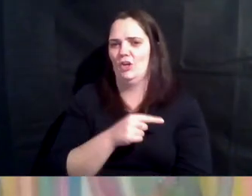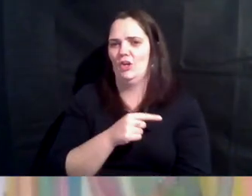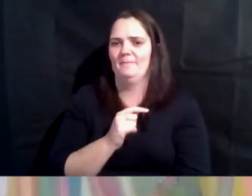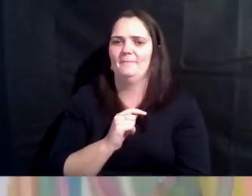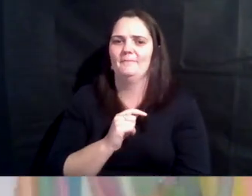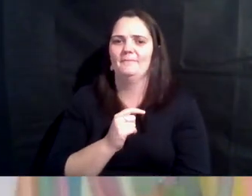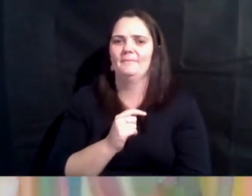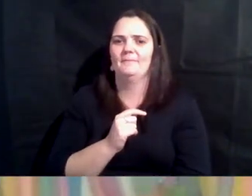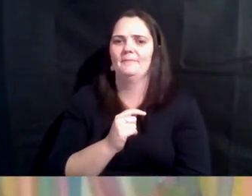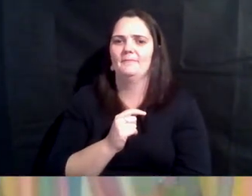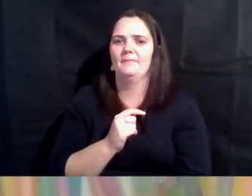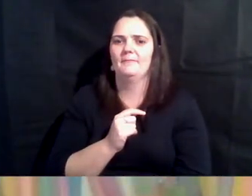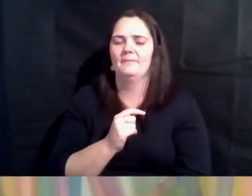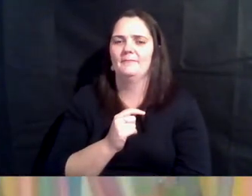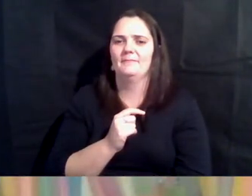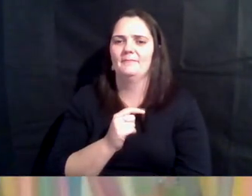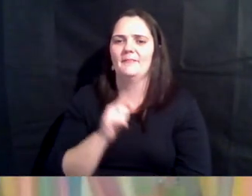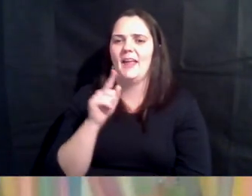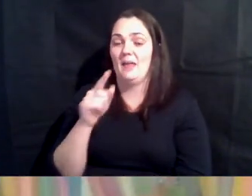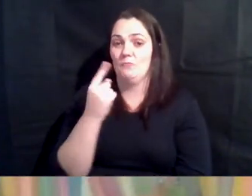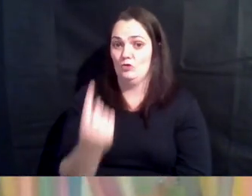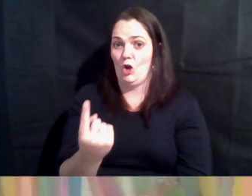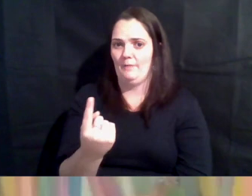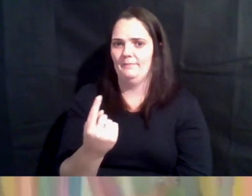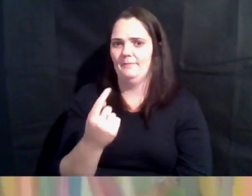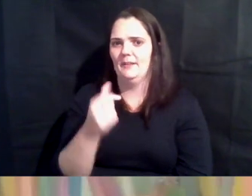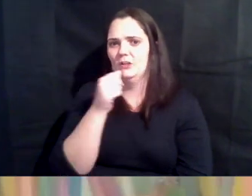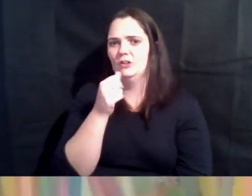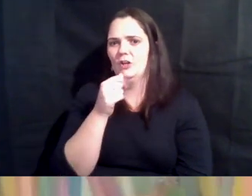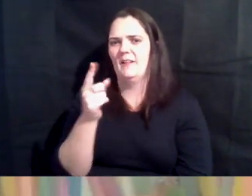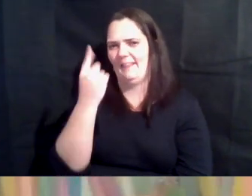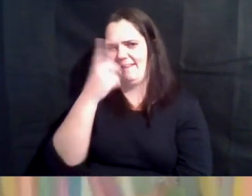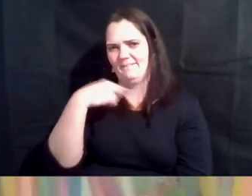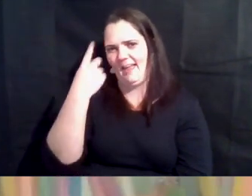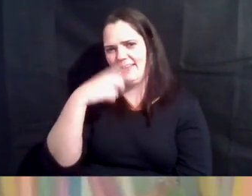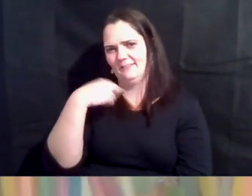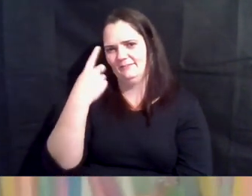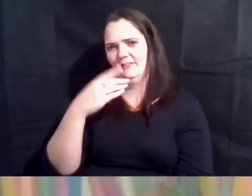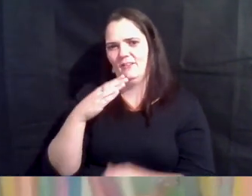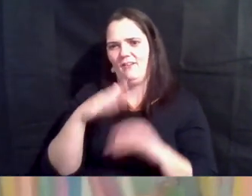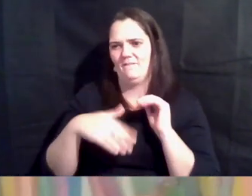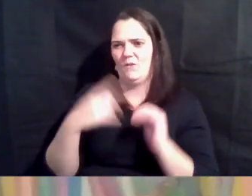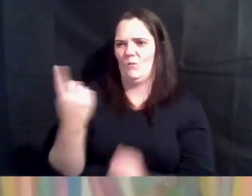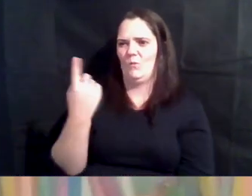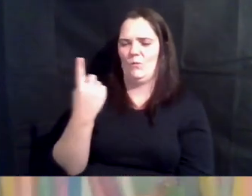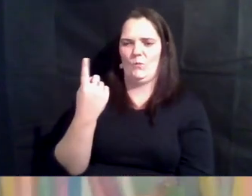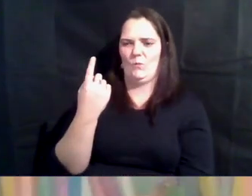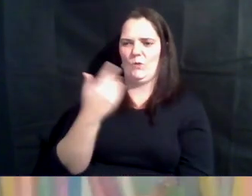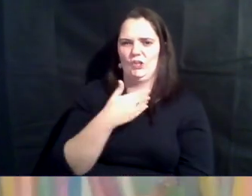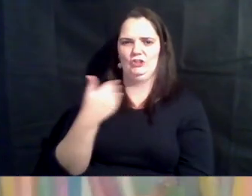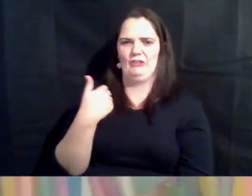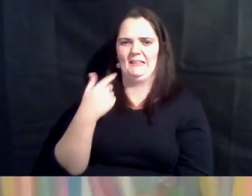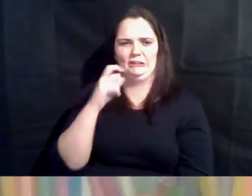my person here. And then I think because I don't like faces of strangers on my zines, I just feel like, I don't know,